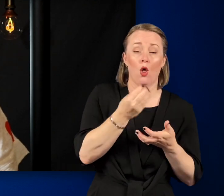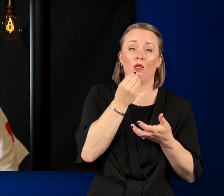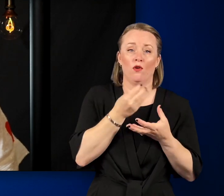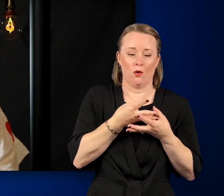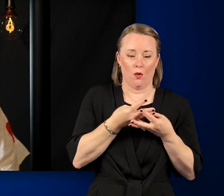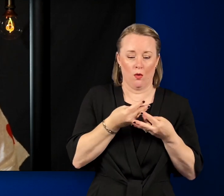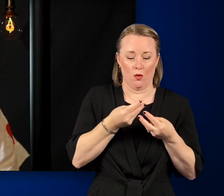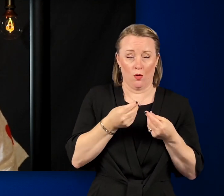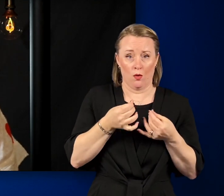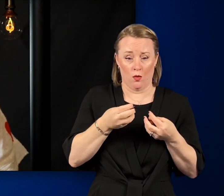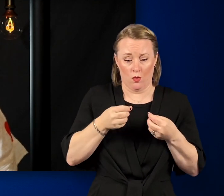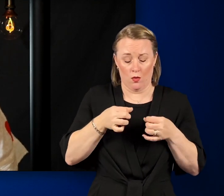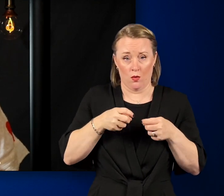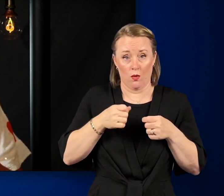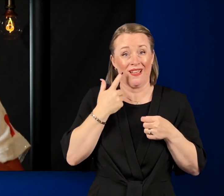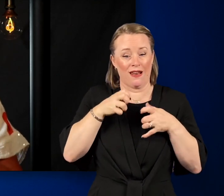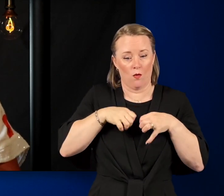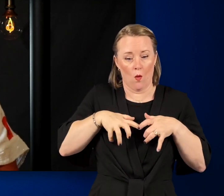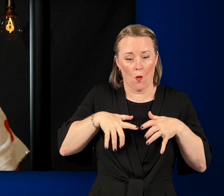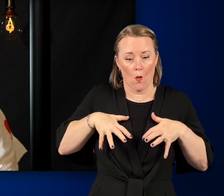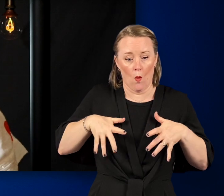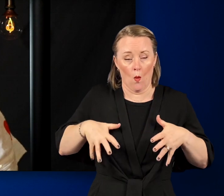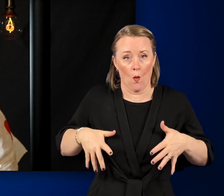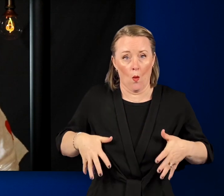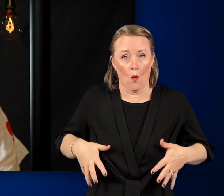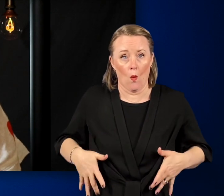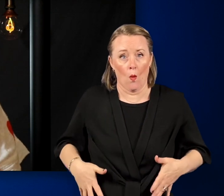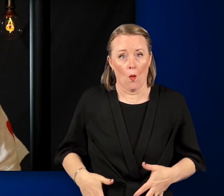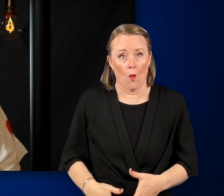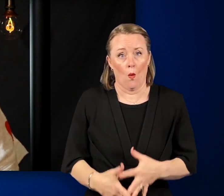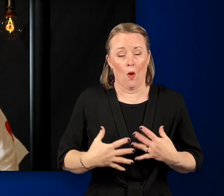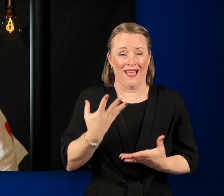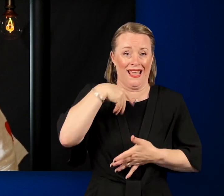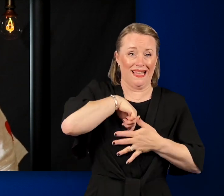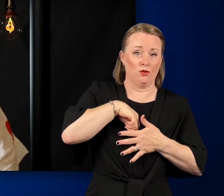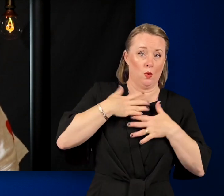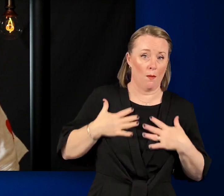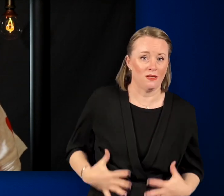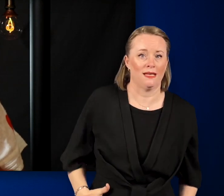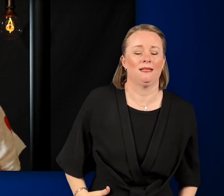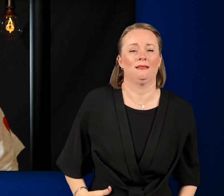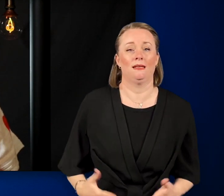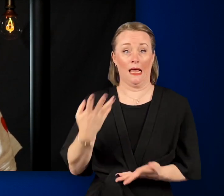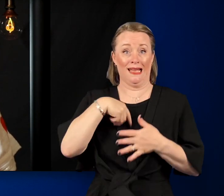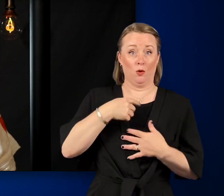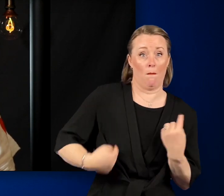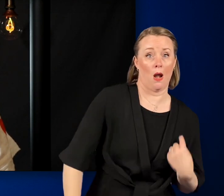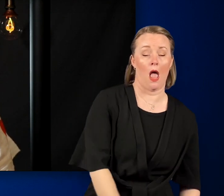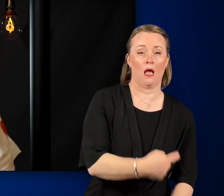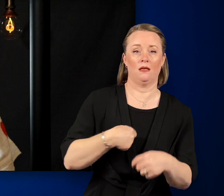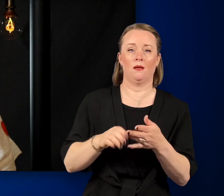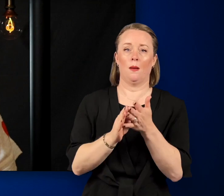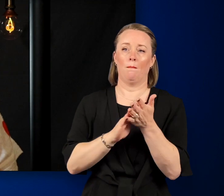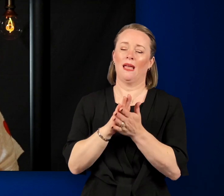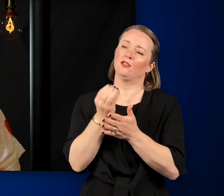become small molecules which can be absorbed through the walls of the small intestine into our bloodstream. And then that delivers